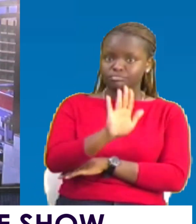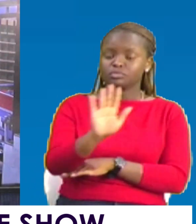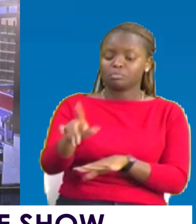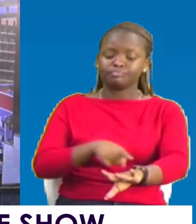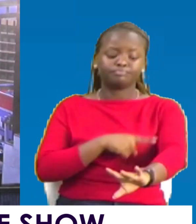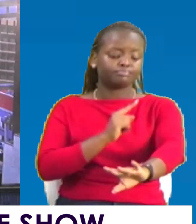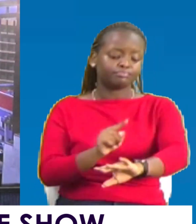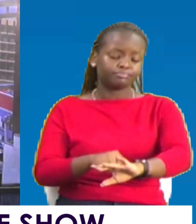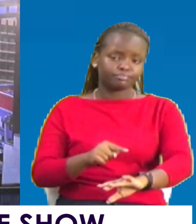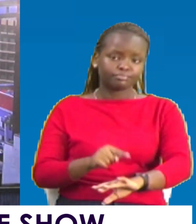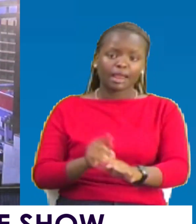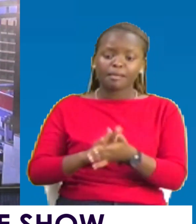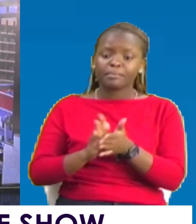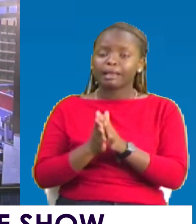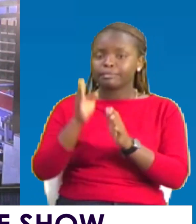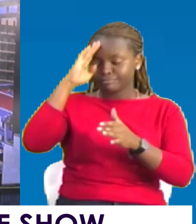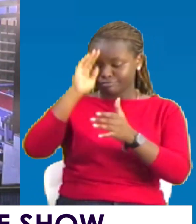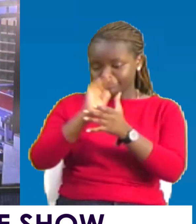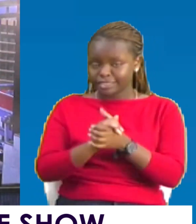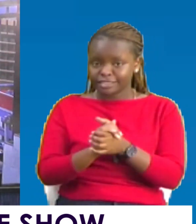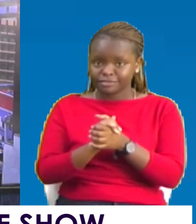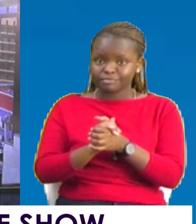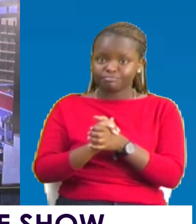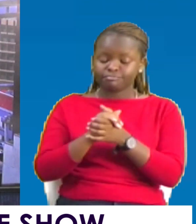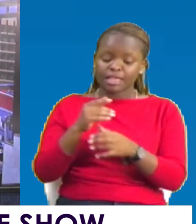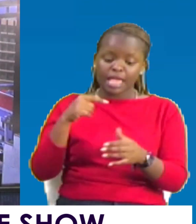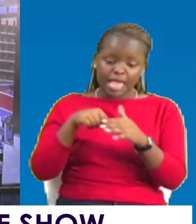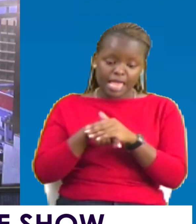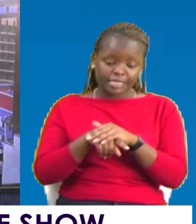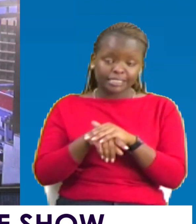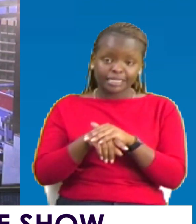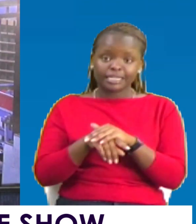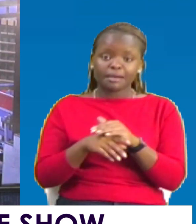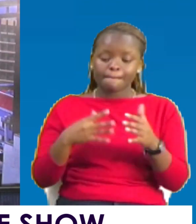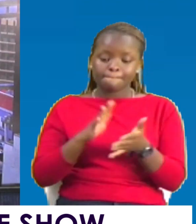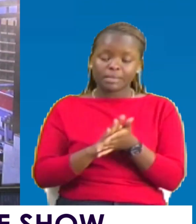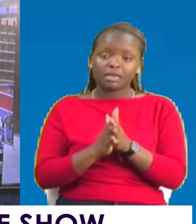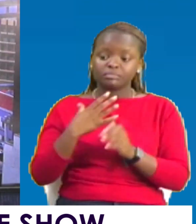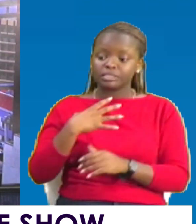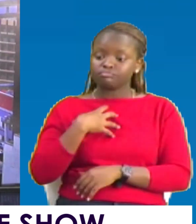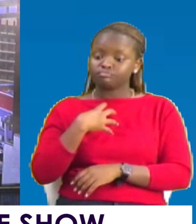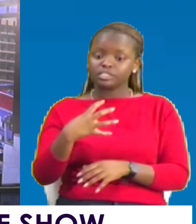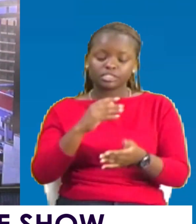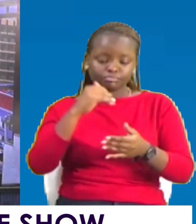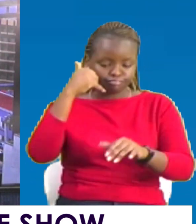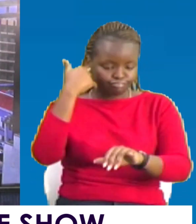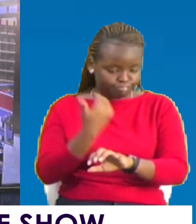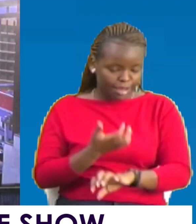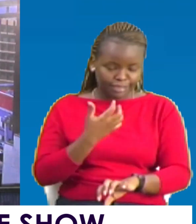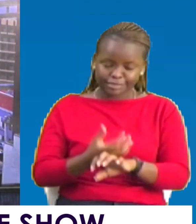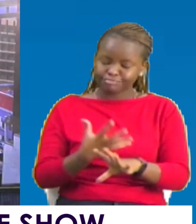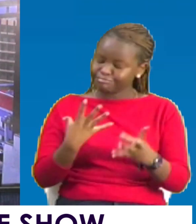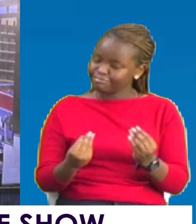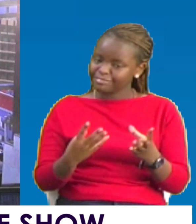long, and it has made you believe that getting into riches is a hard affair. It can never easily happen. It